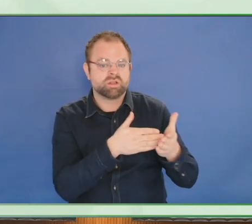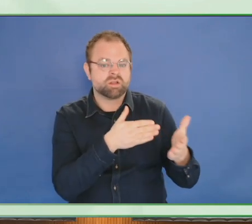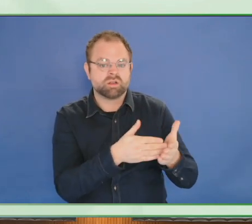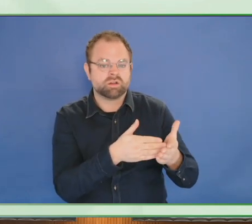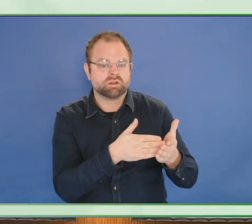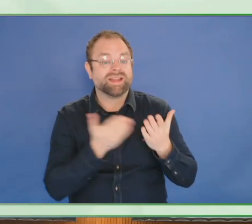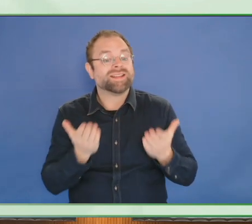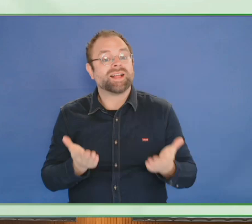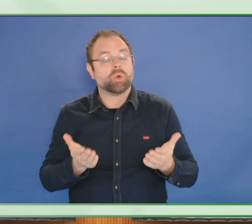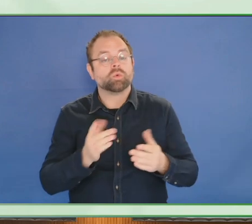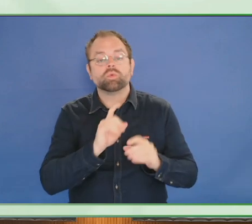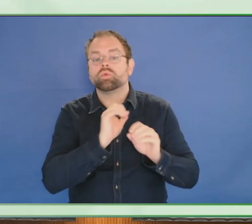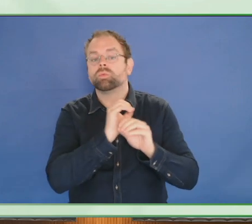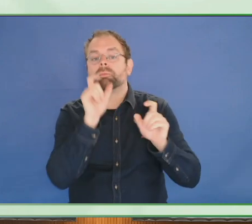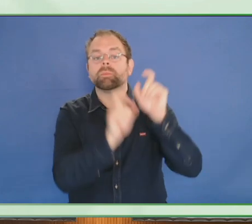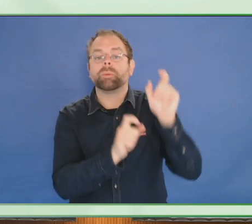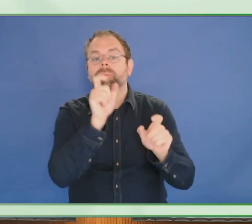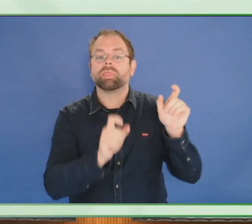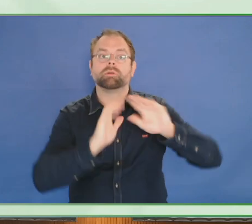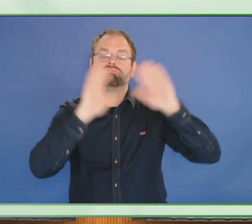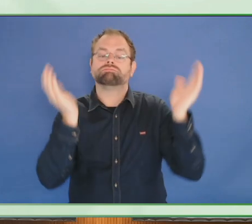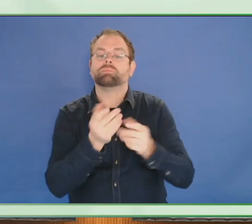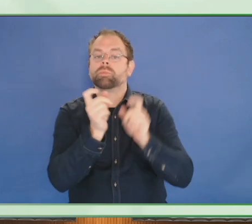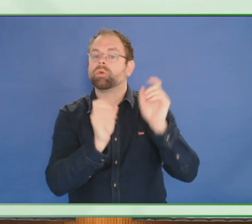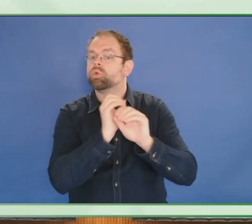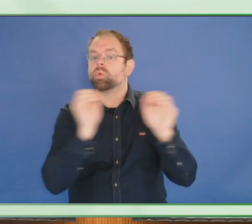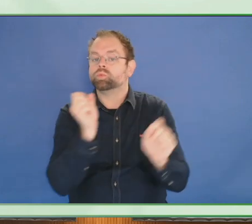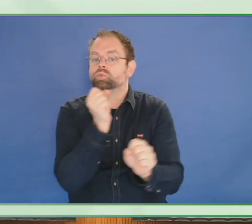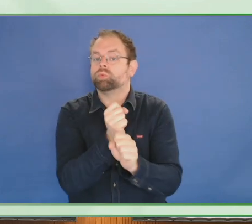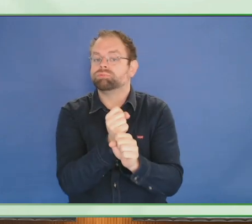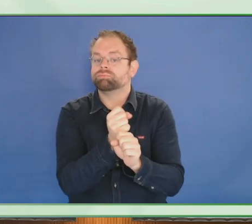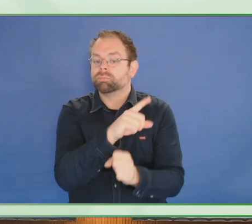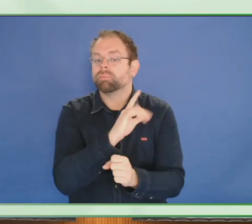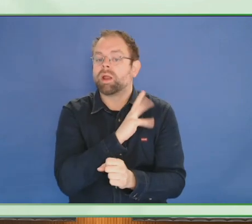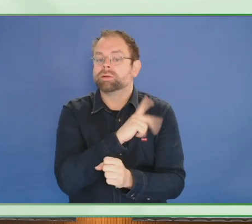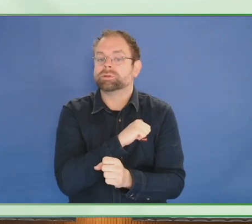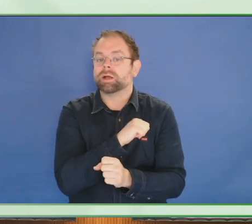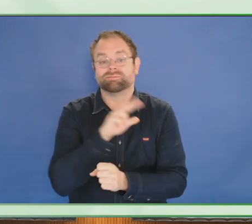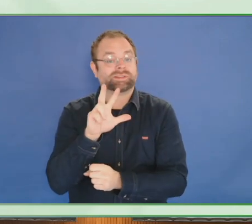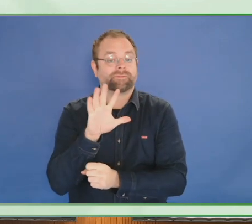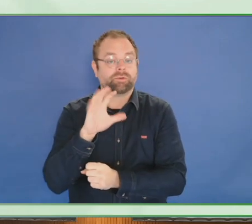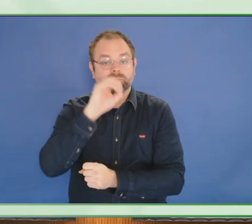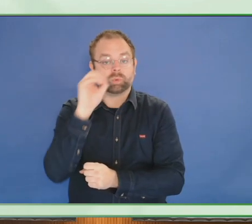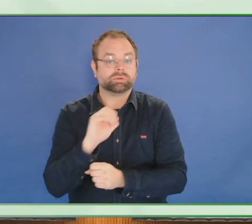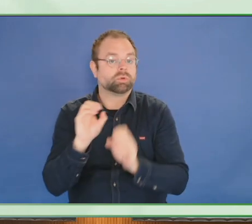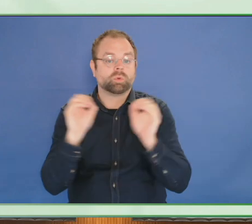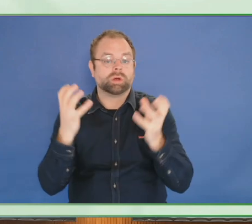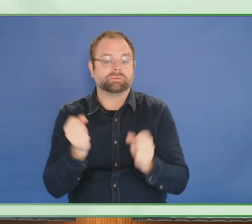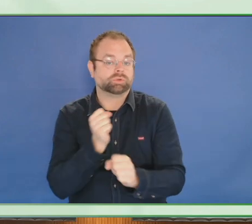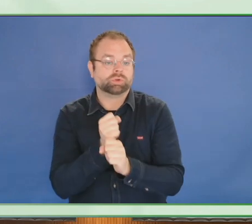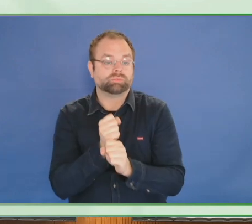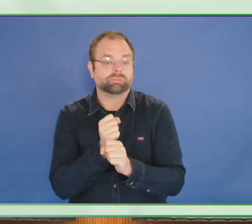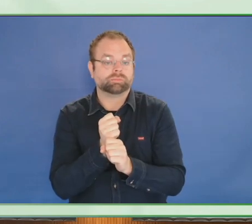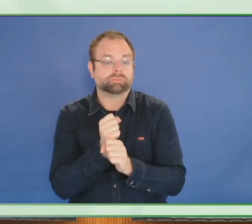with disability situation is even worse. For instance, only 2% of women with